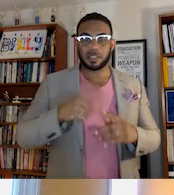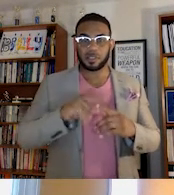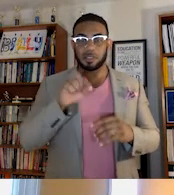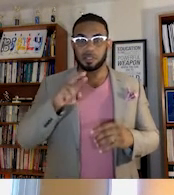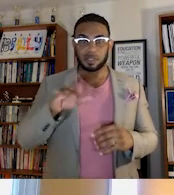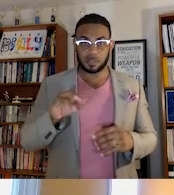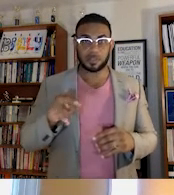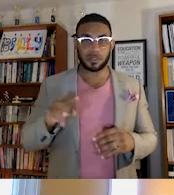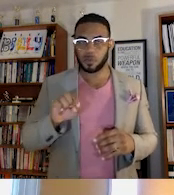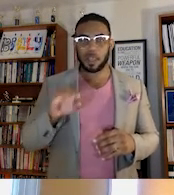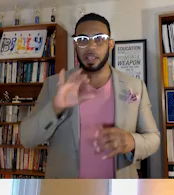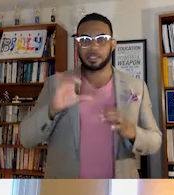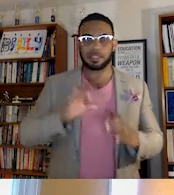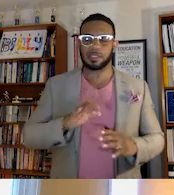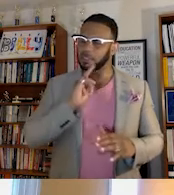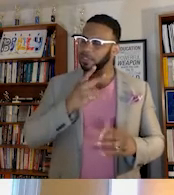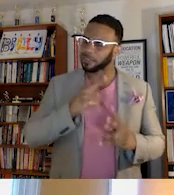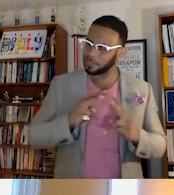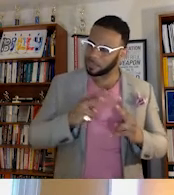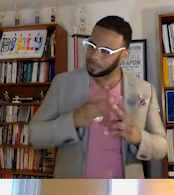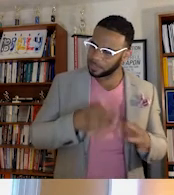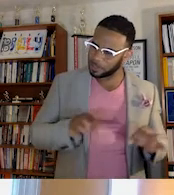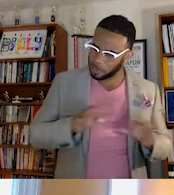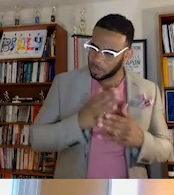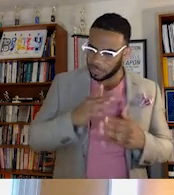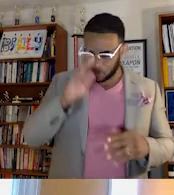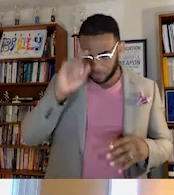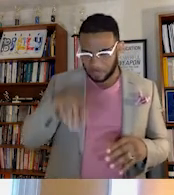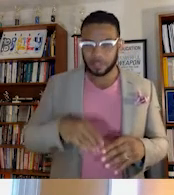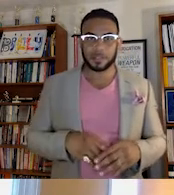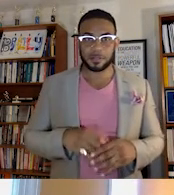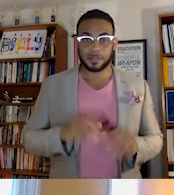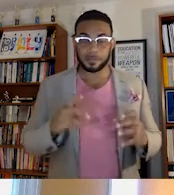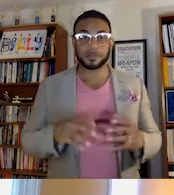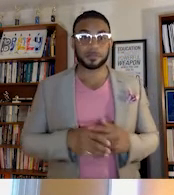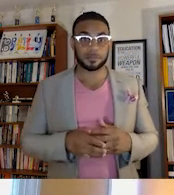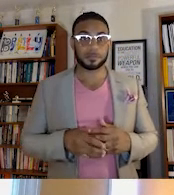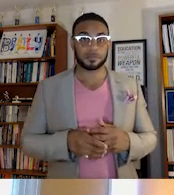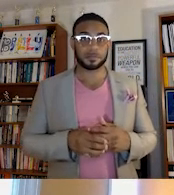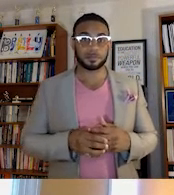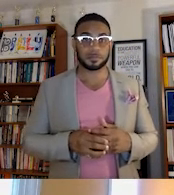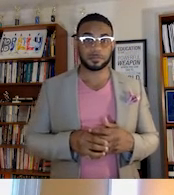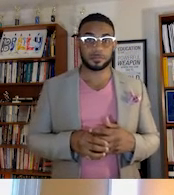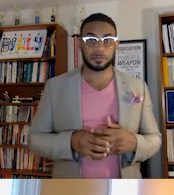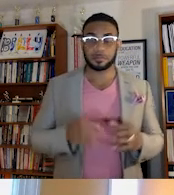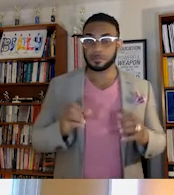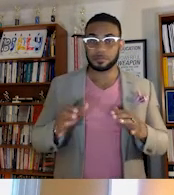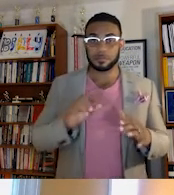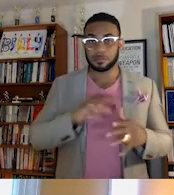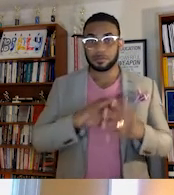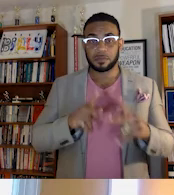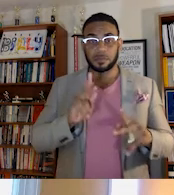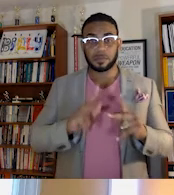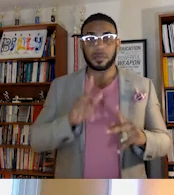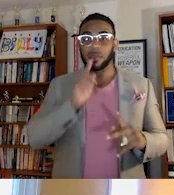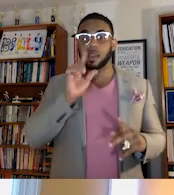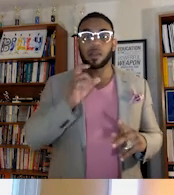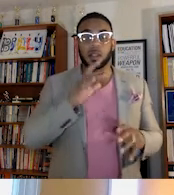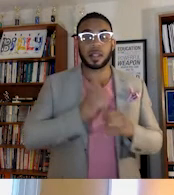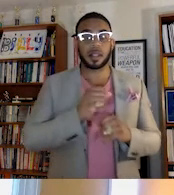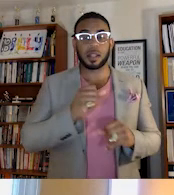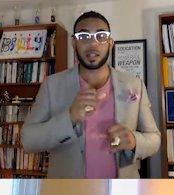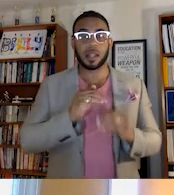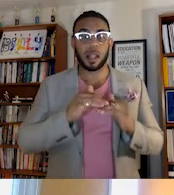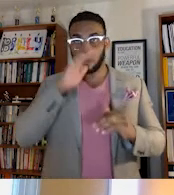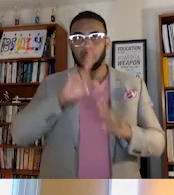terrorize citizens. This is a very important thing that I think our citizens are not understanding. These folks, not only are they